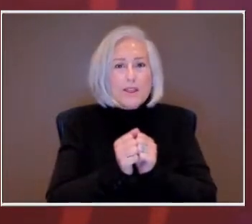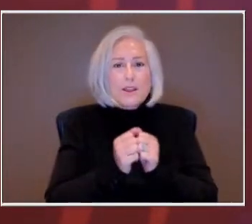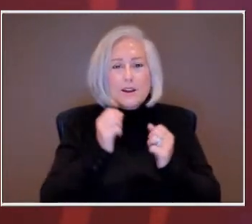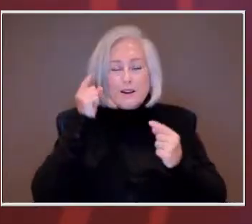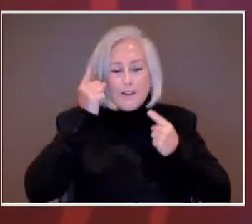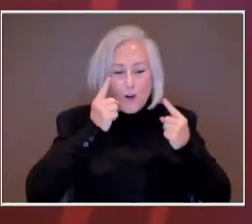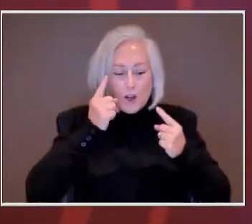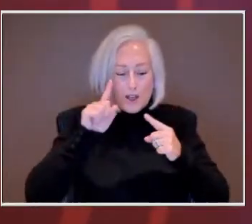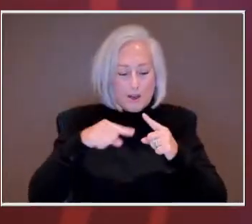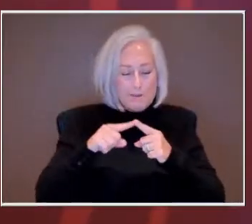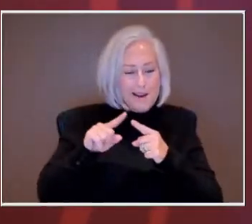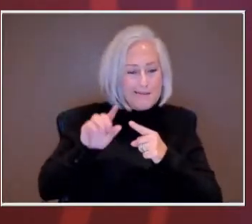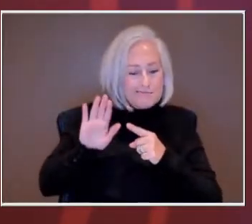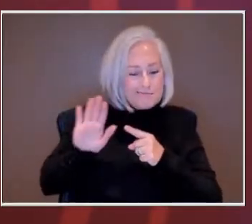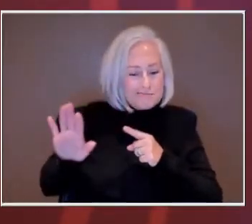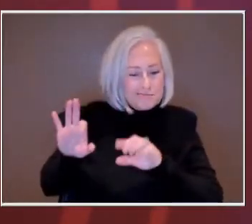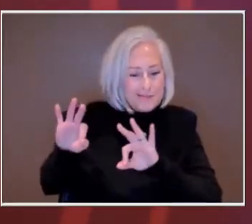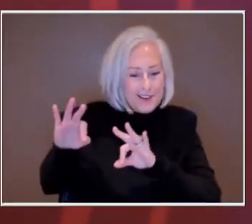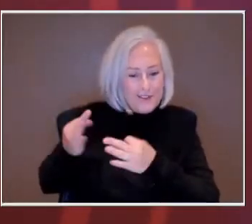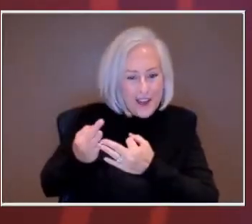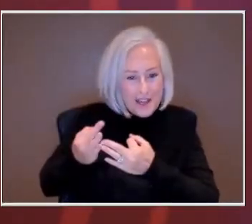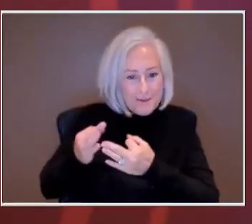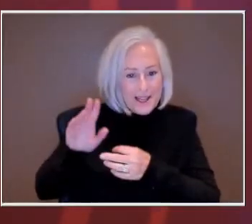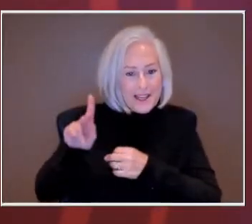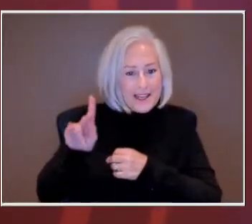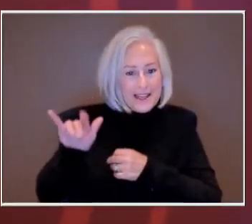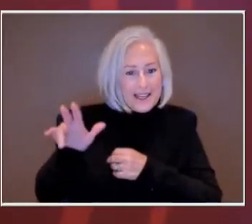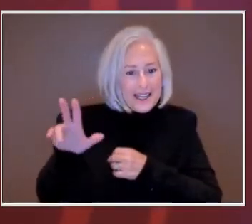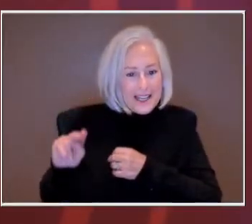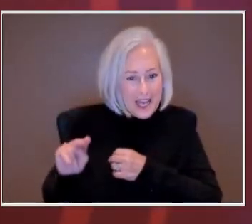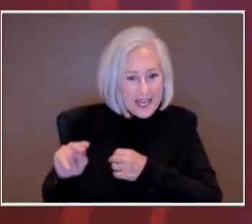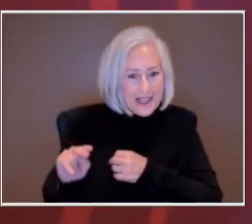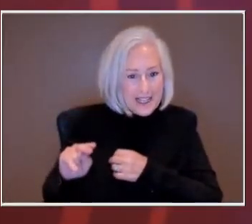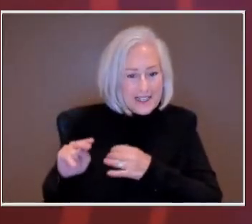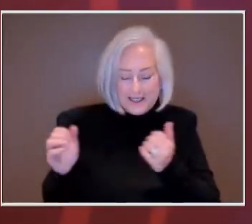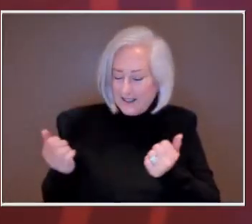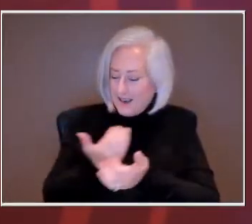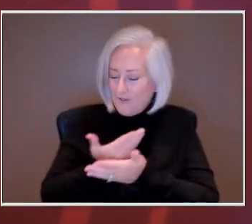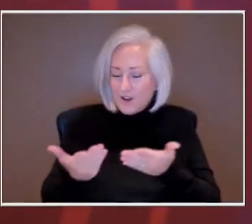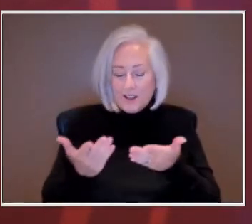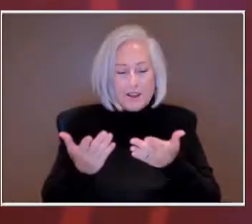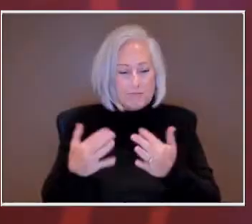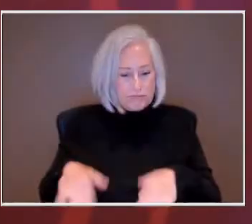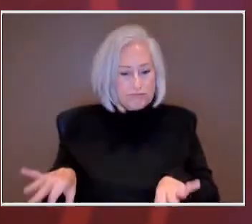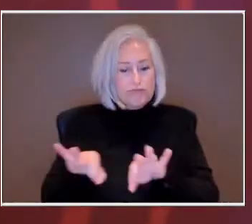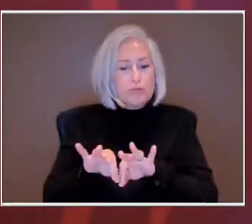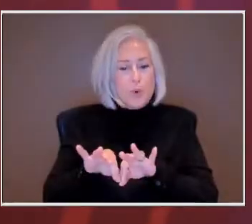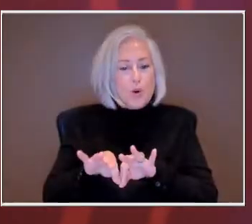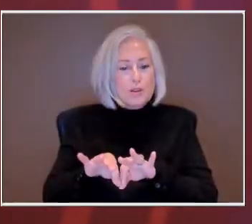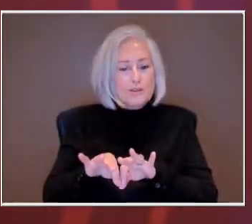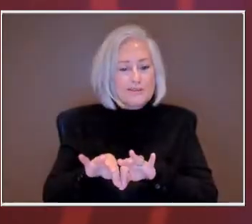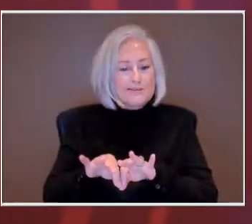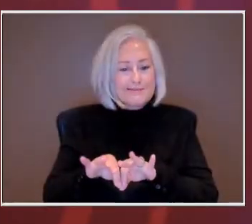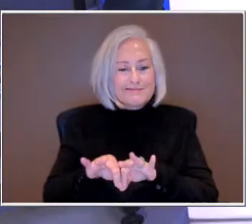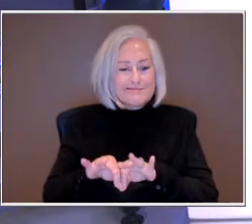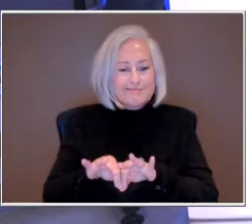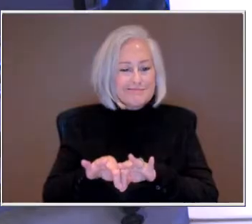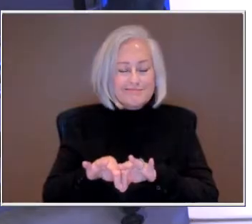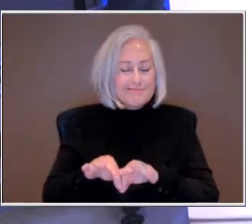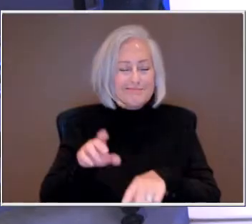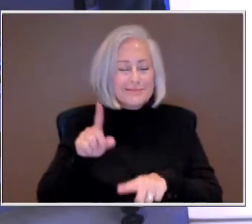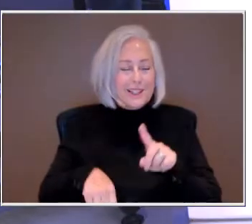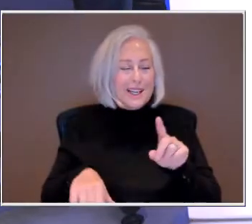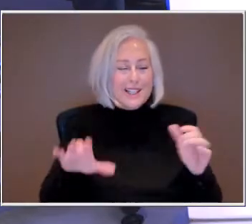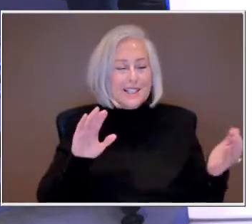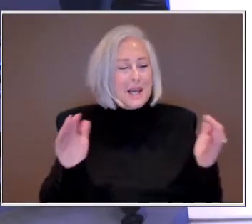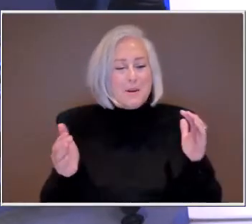family, about Kaylin, and all that it means to him. There's not much like it. Right. Dr. Shaw, when